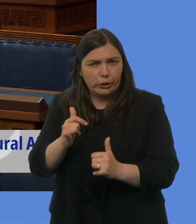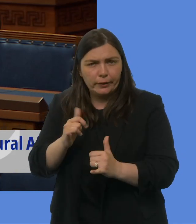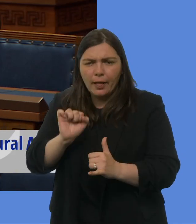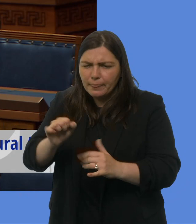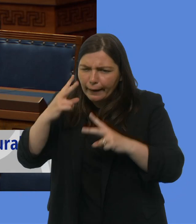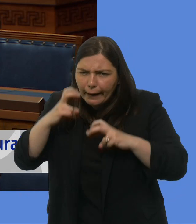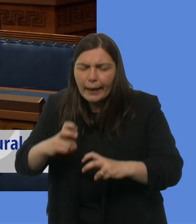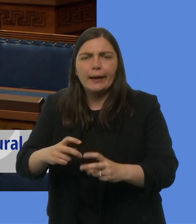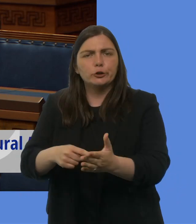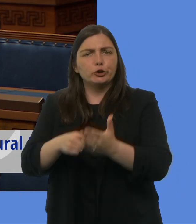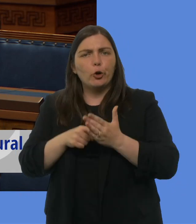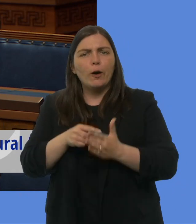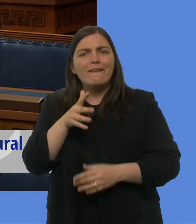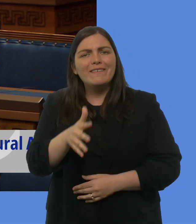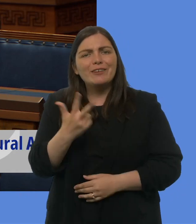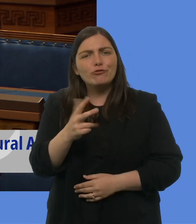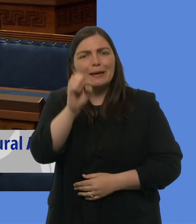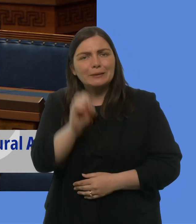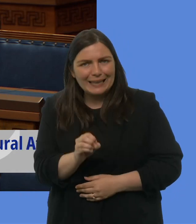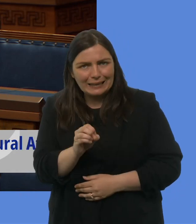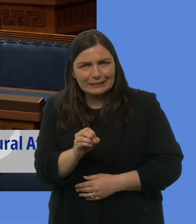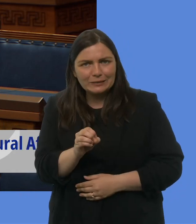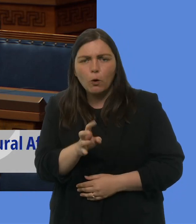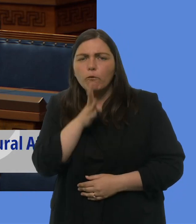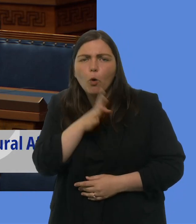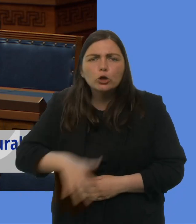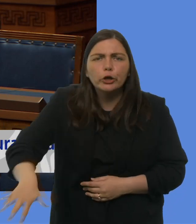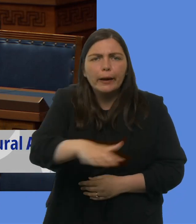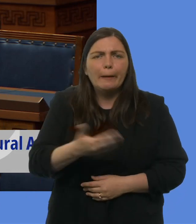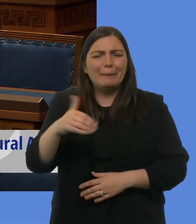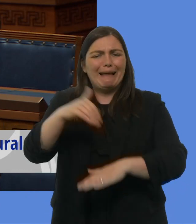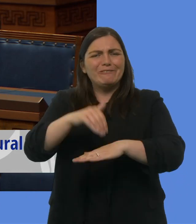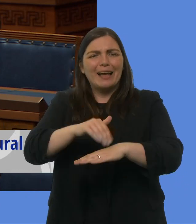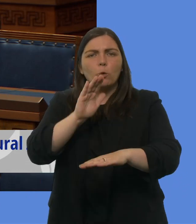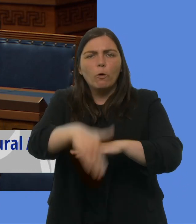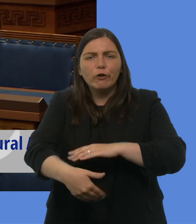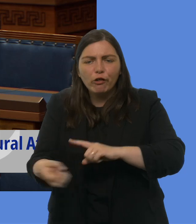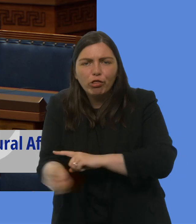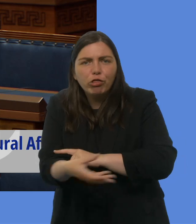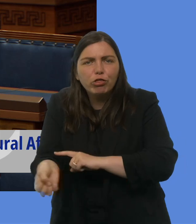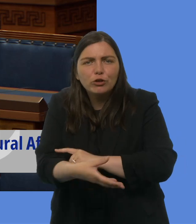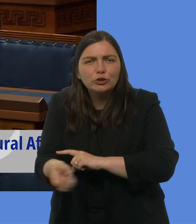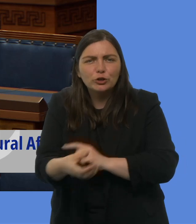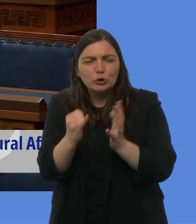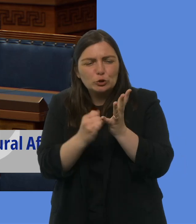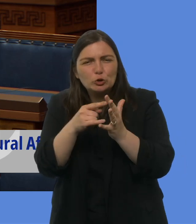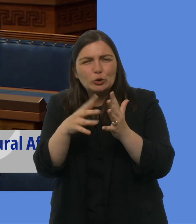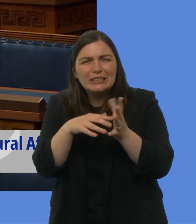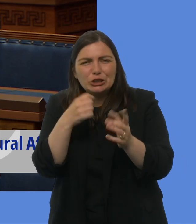water bodies are impacted by agriculture-related pressures and 25% by sewage-related pressures. The